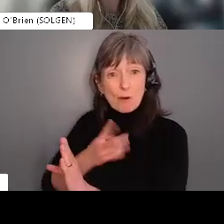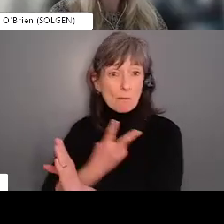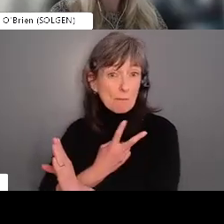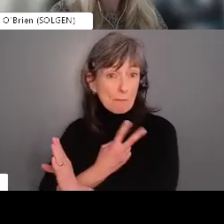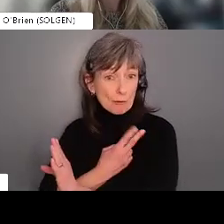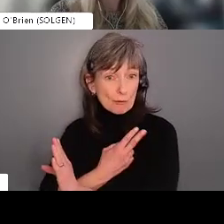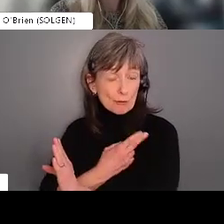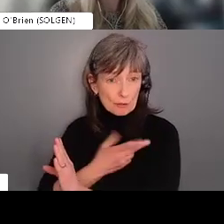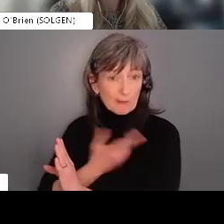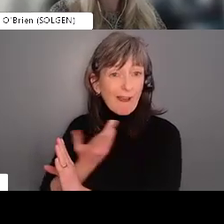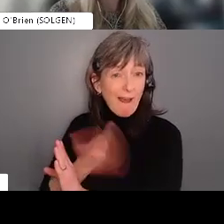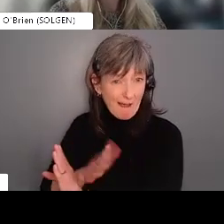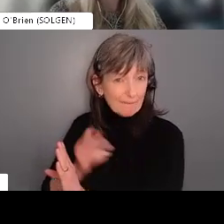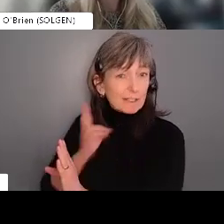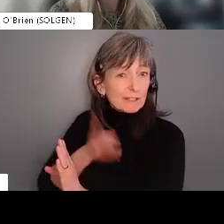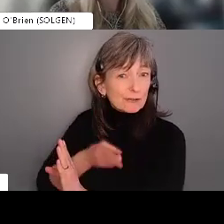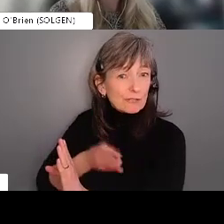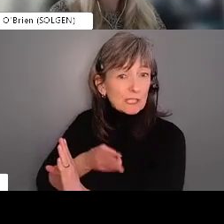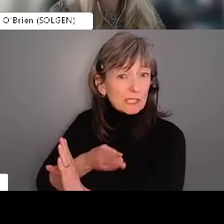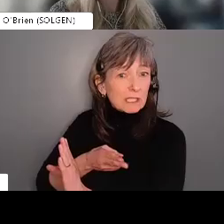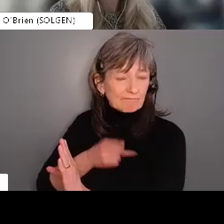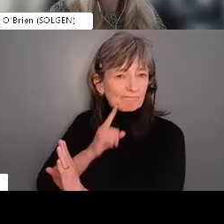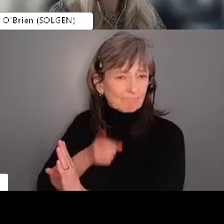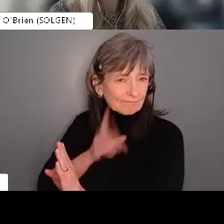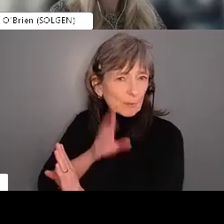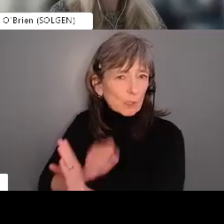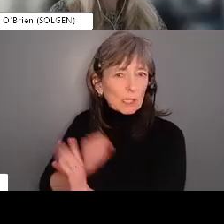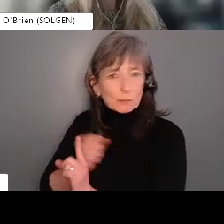partner, or violence or abuse by someone who has